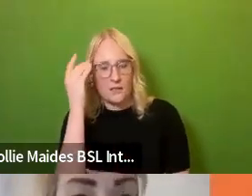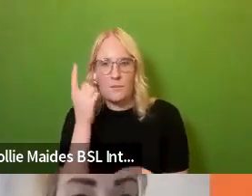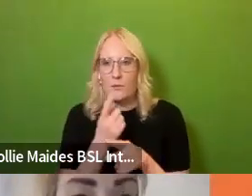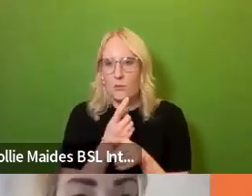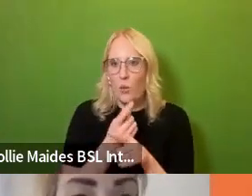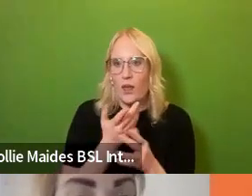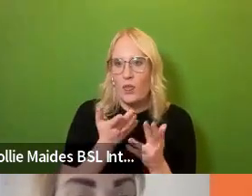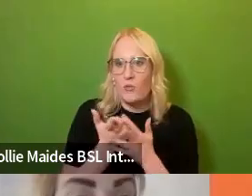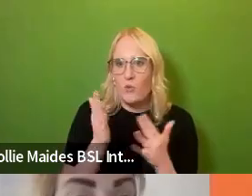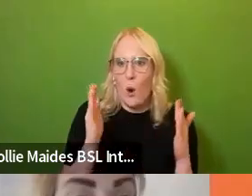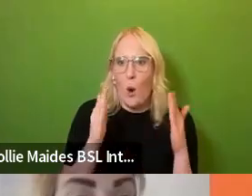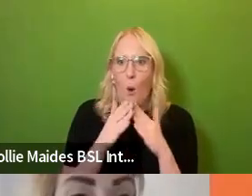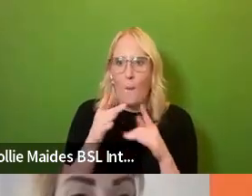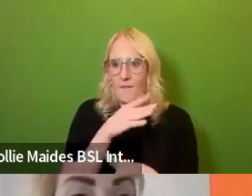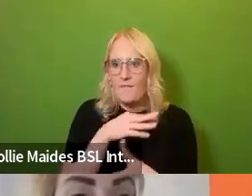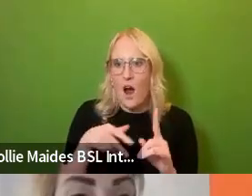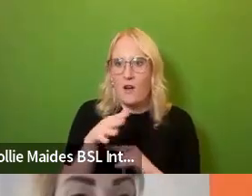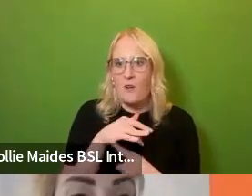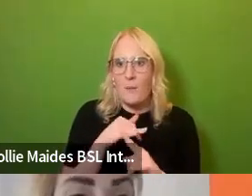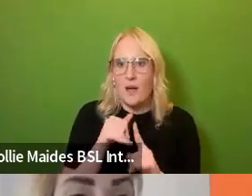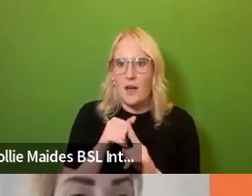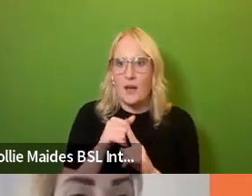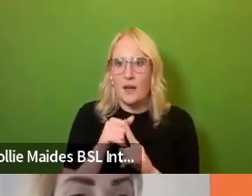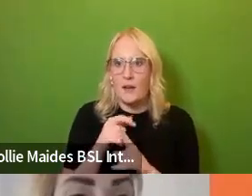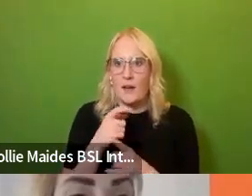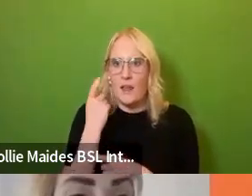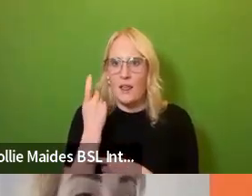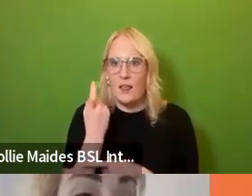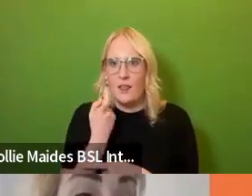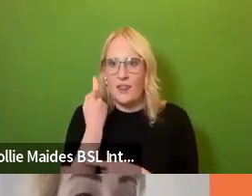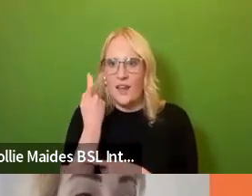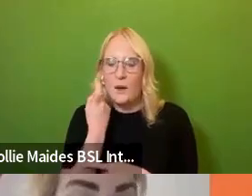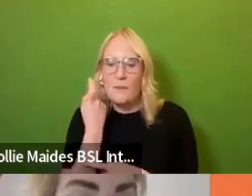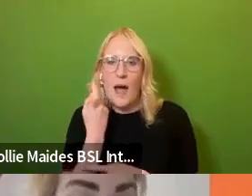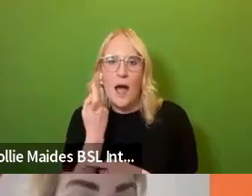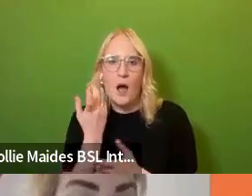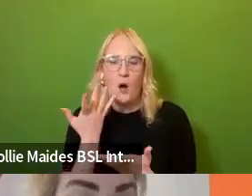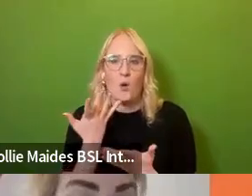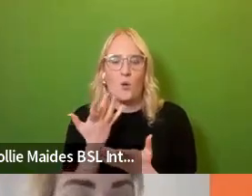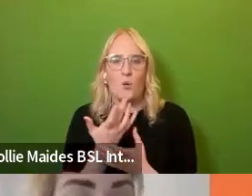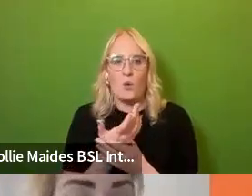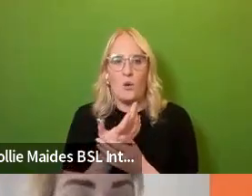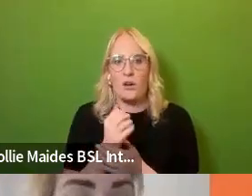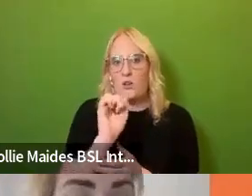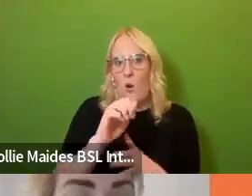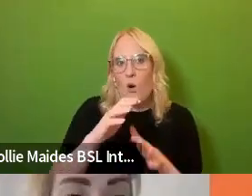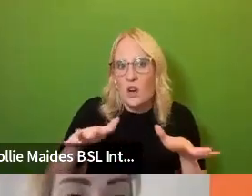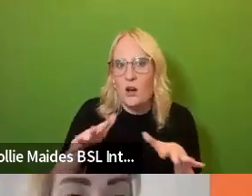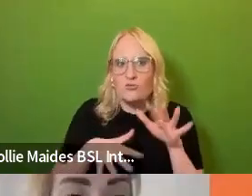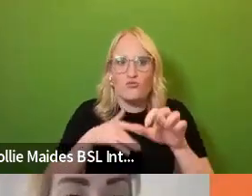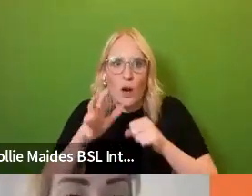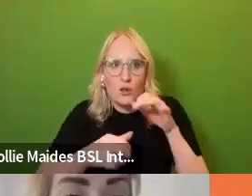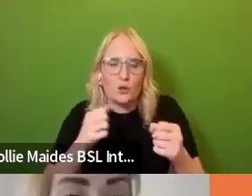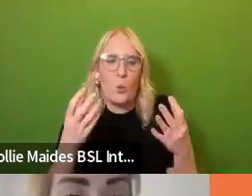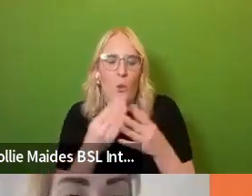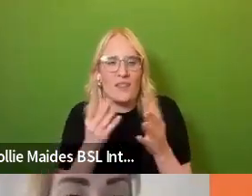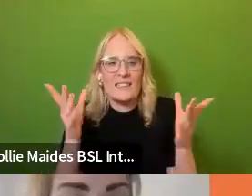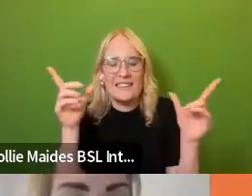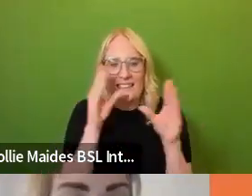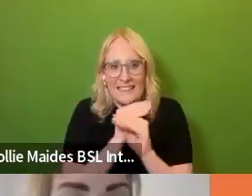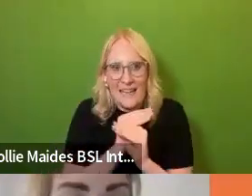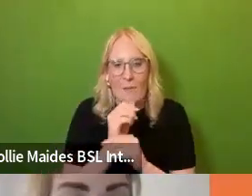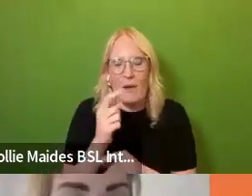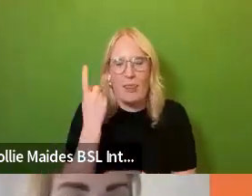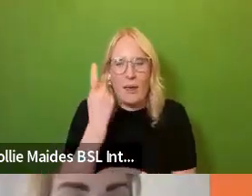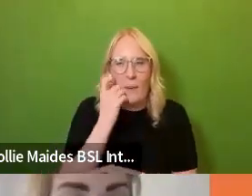specific home environment, thinking about the child that comes to mind that potentially struggles with sleep. Think about their